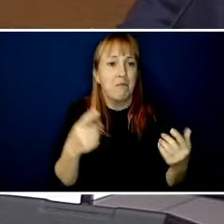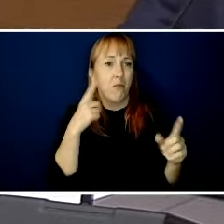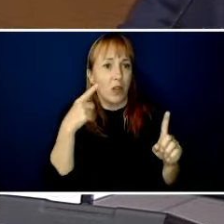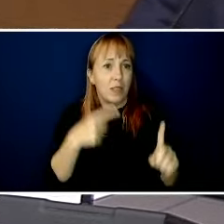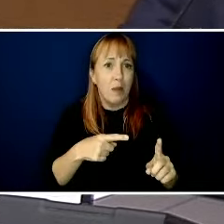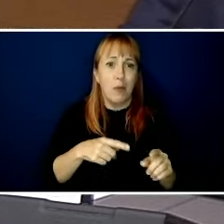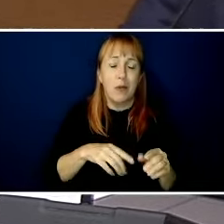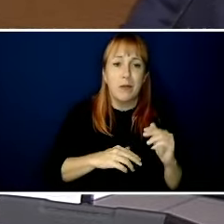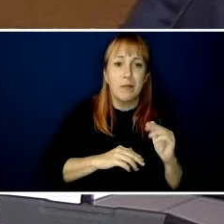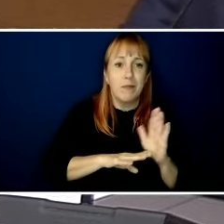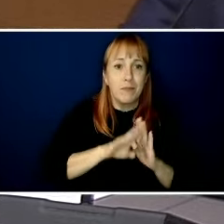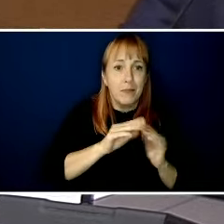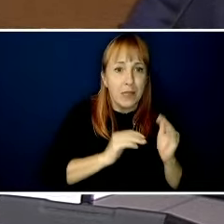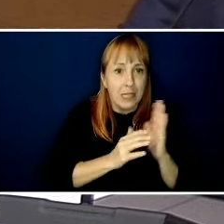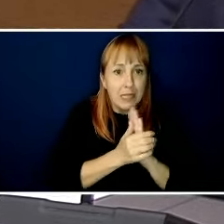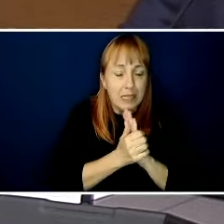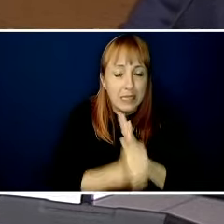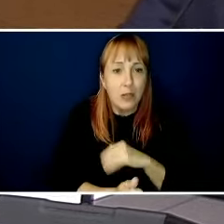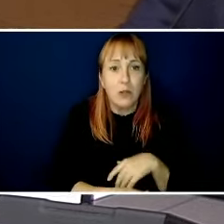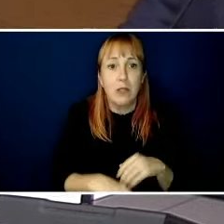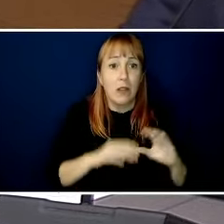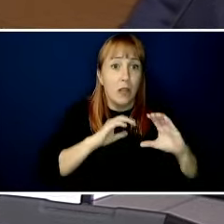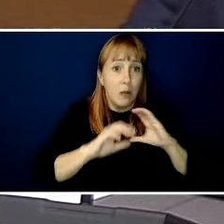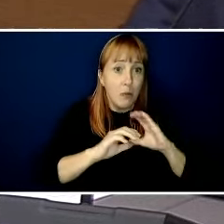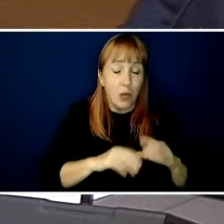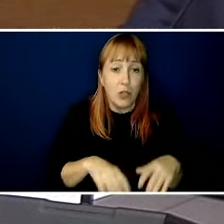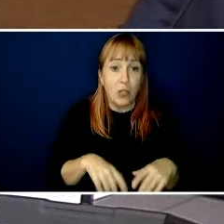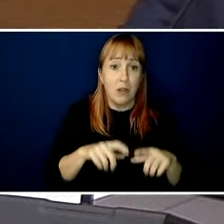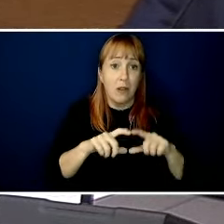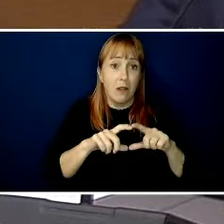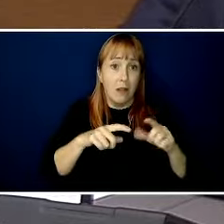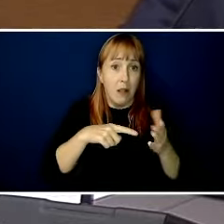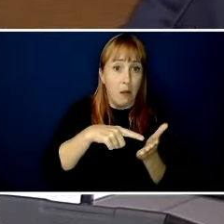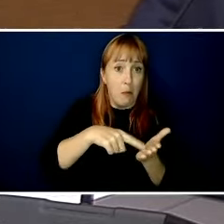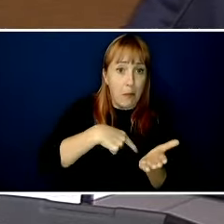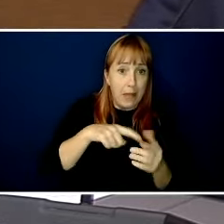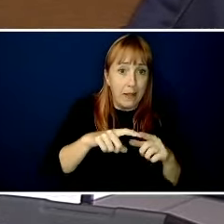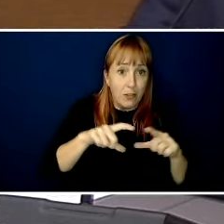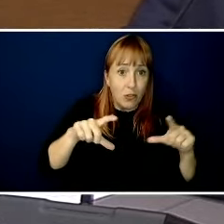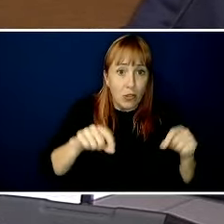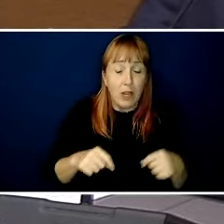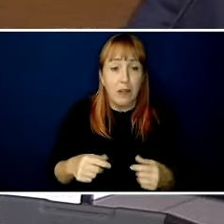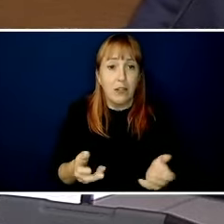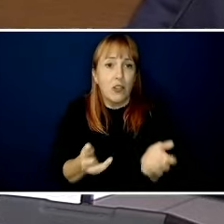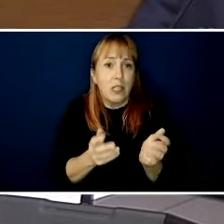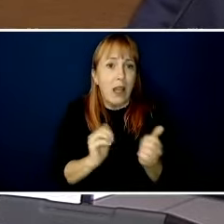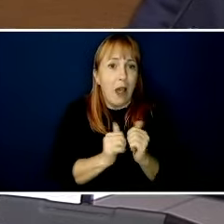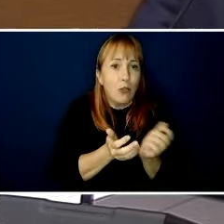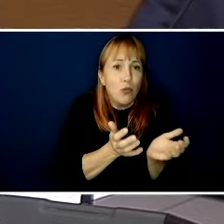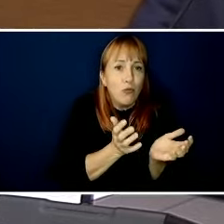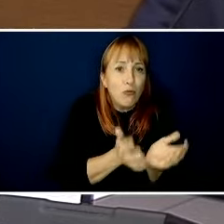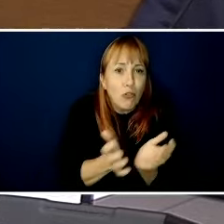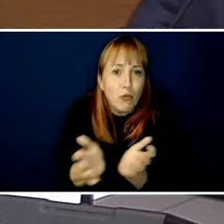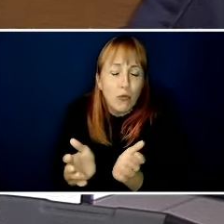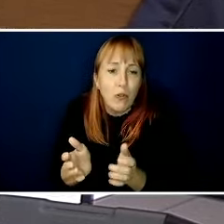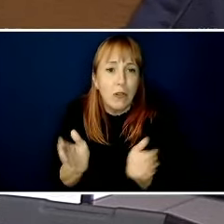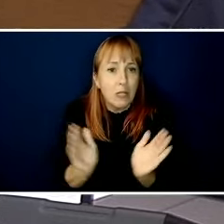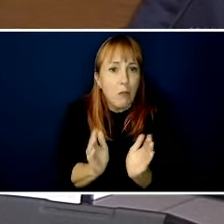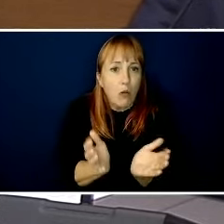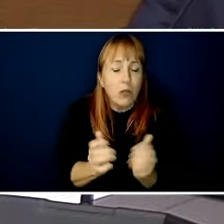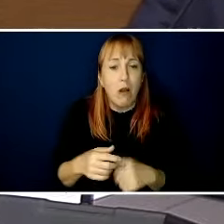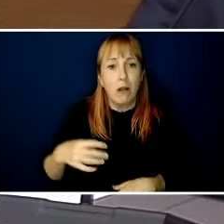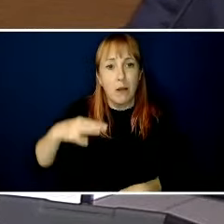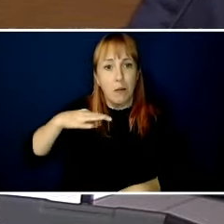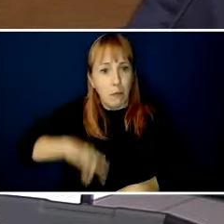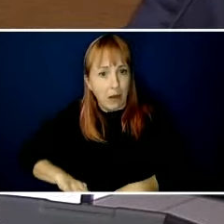paycheck, small talk, mental health benefits, things like that throughout the day. And then after that, they go